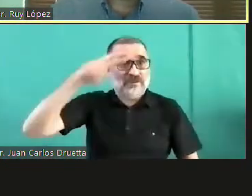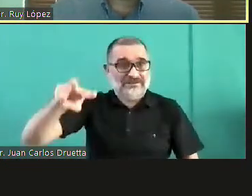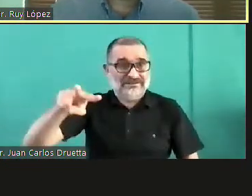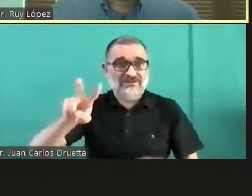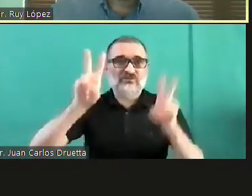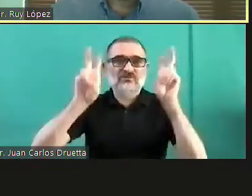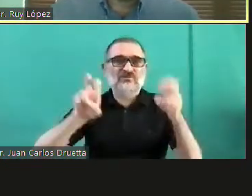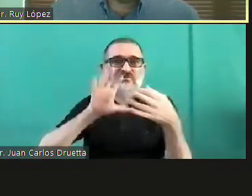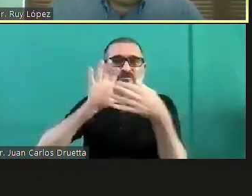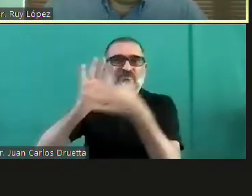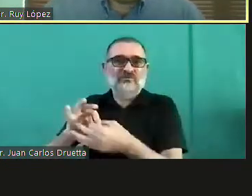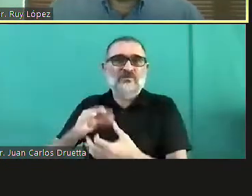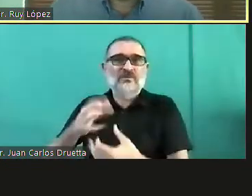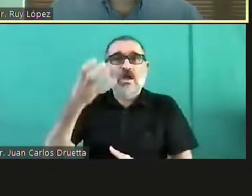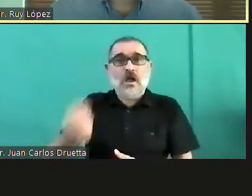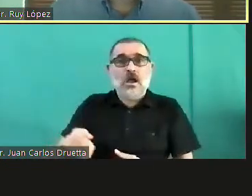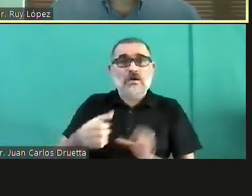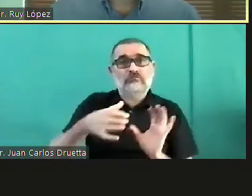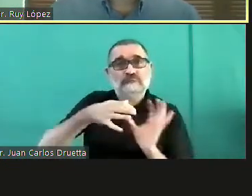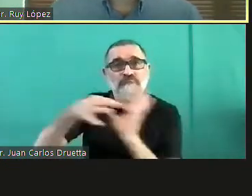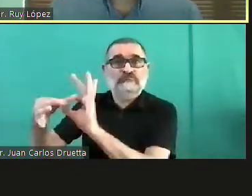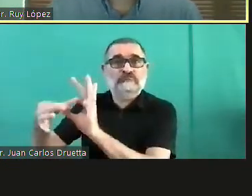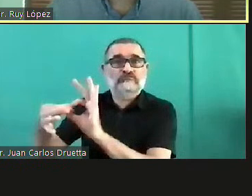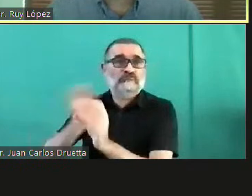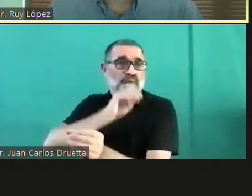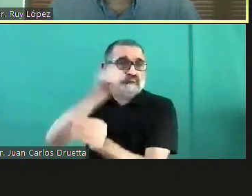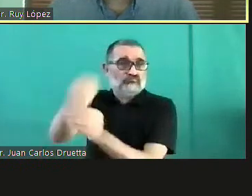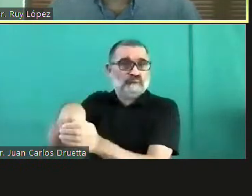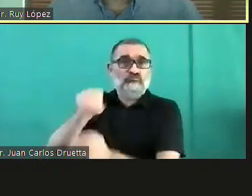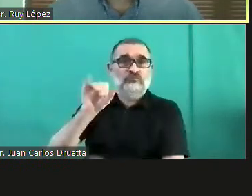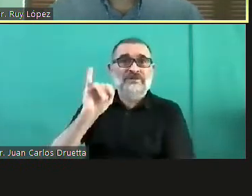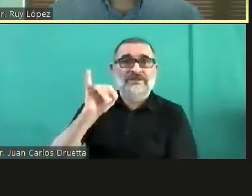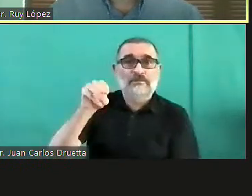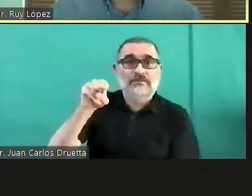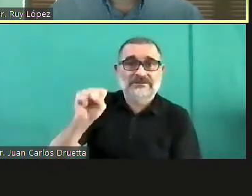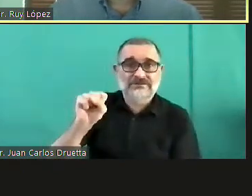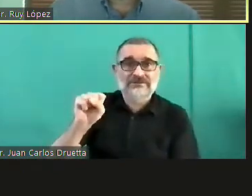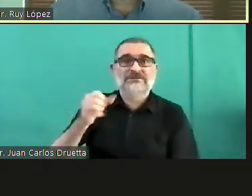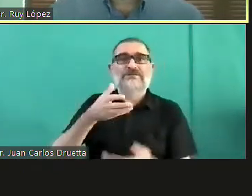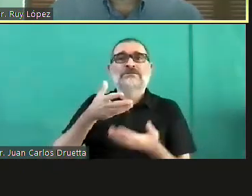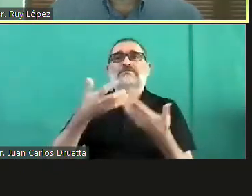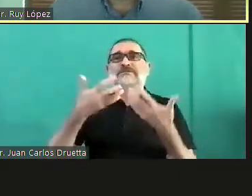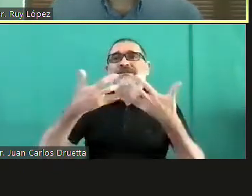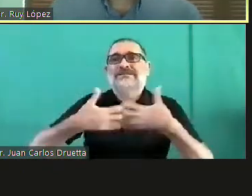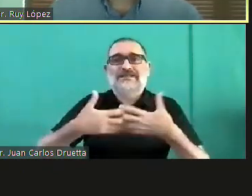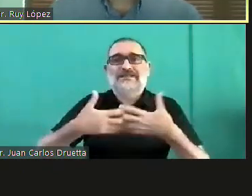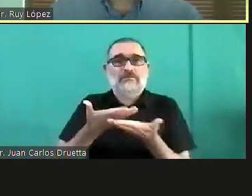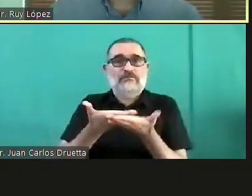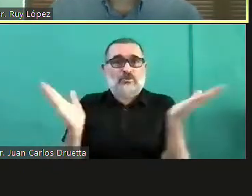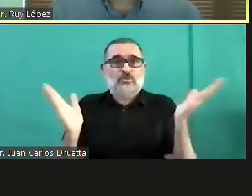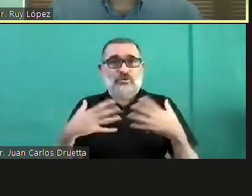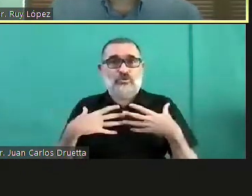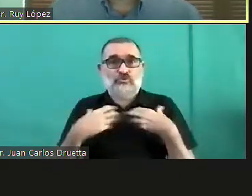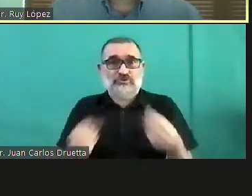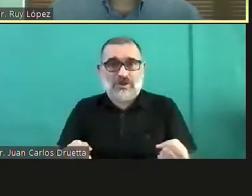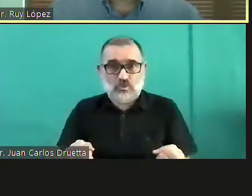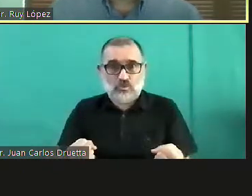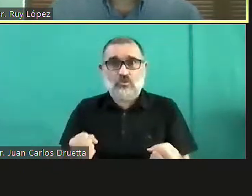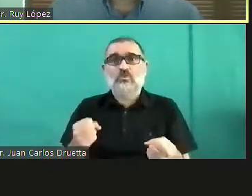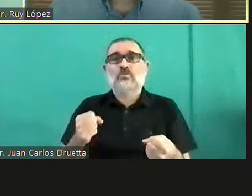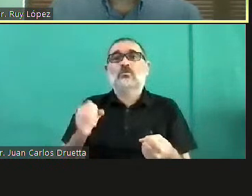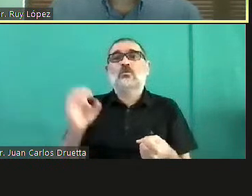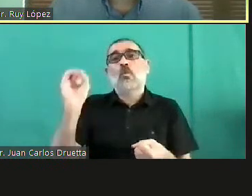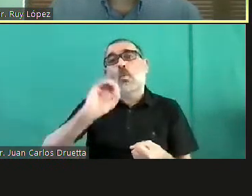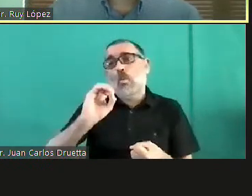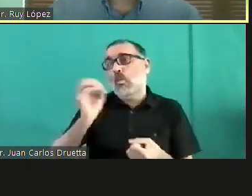to the different federal systems. In our coordinated action for COVID, we saw the need and the virtue of, and now we